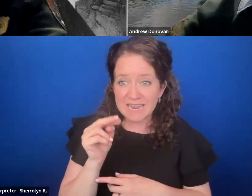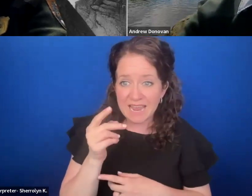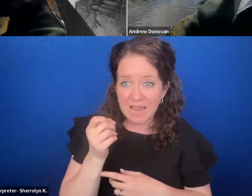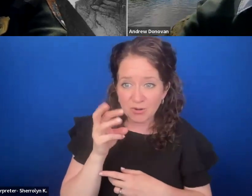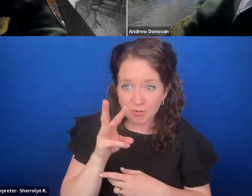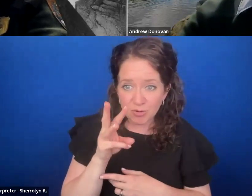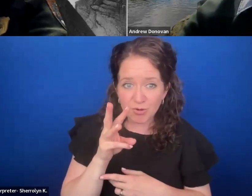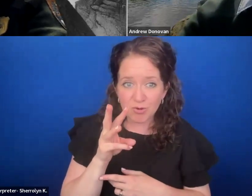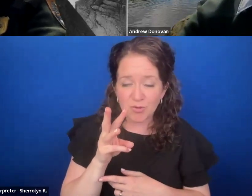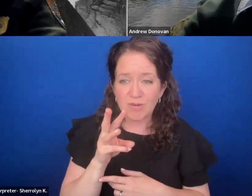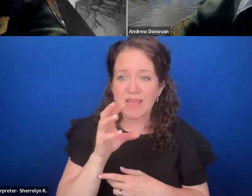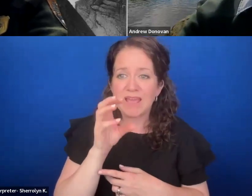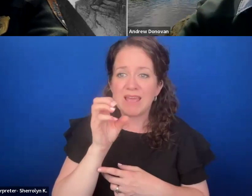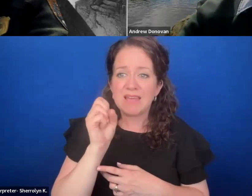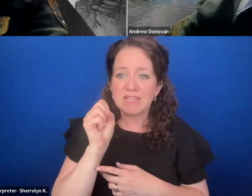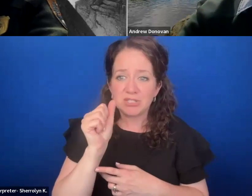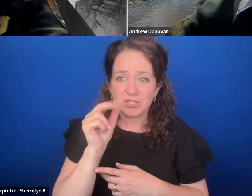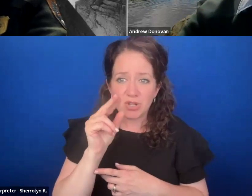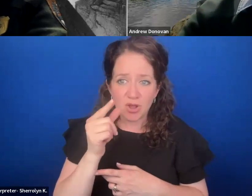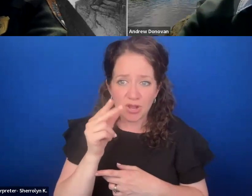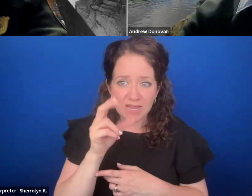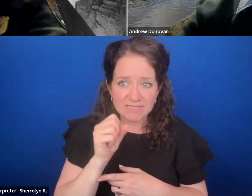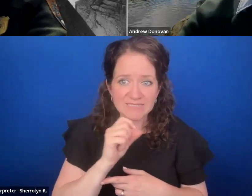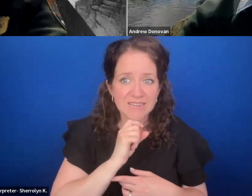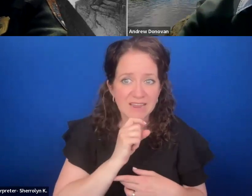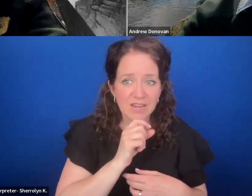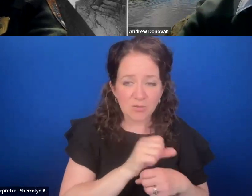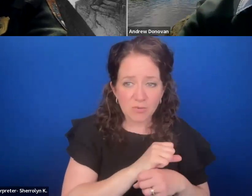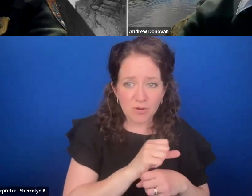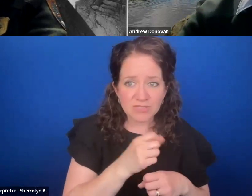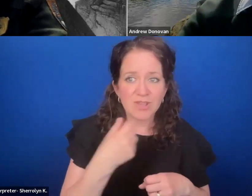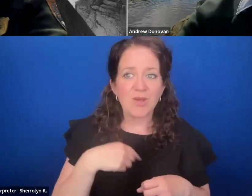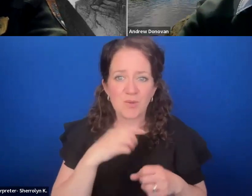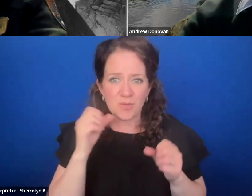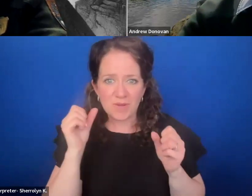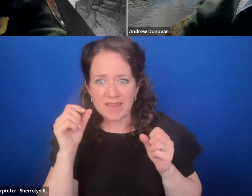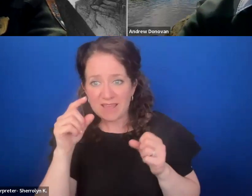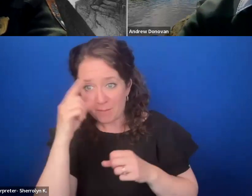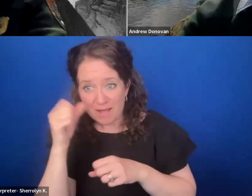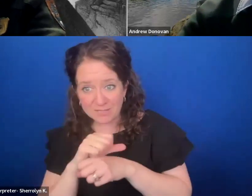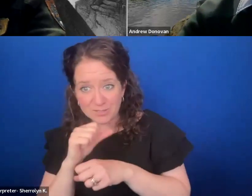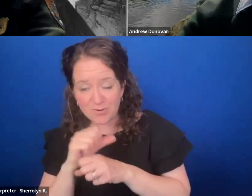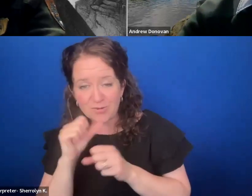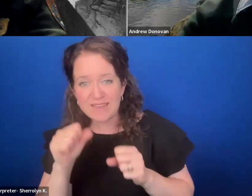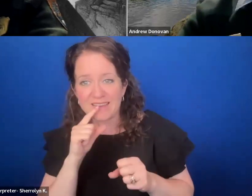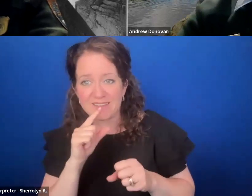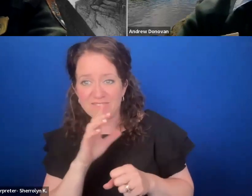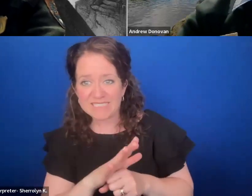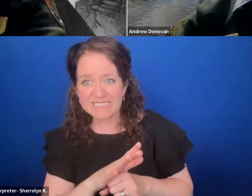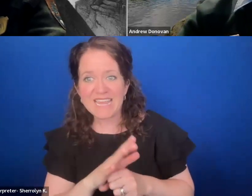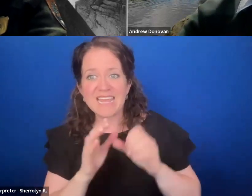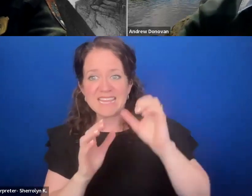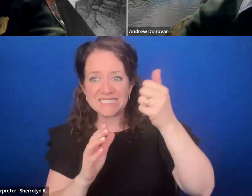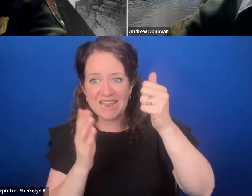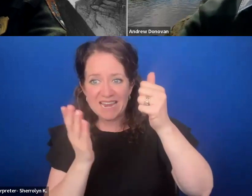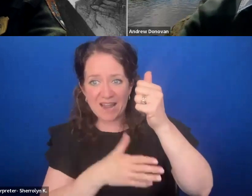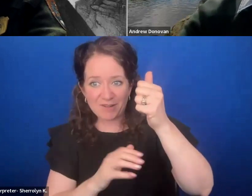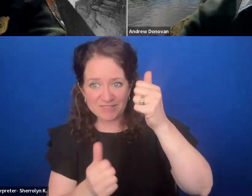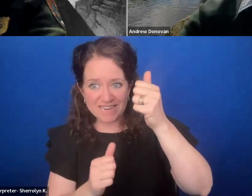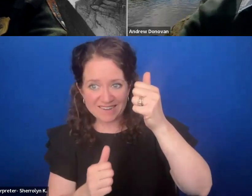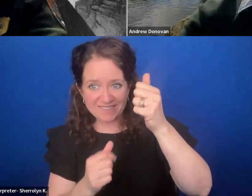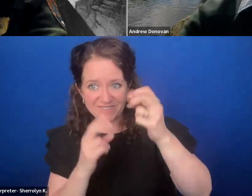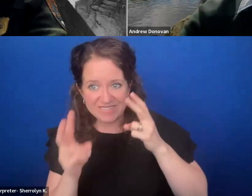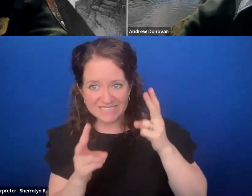at the Saugus Iron Works, we at the Blackstone can confirm it is a 10 out of 10 visit. They give a very